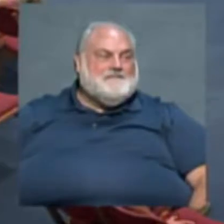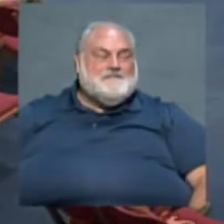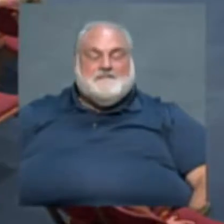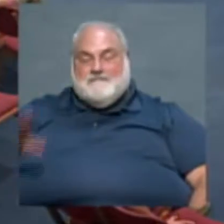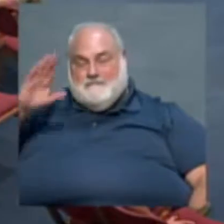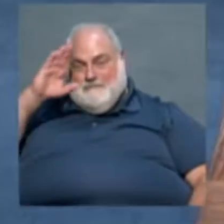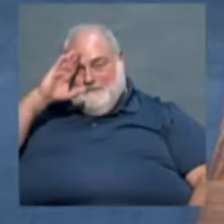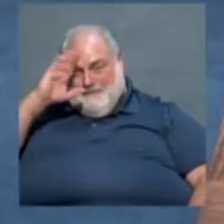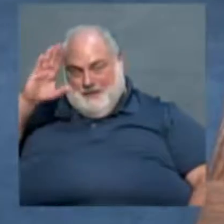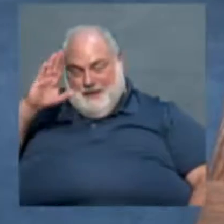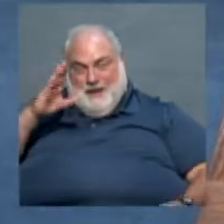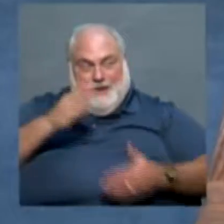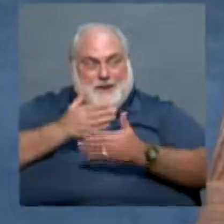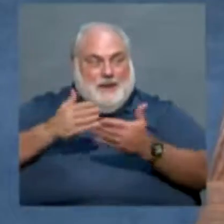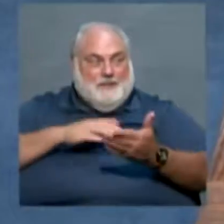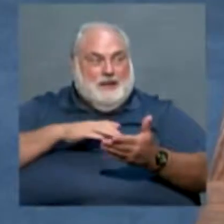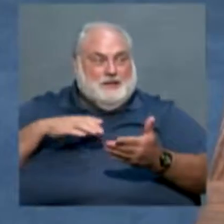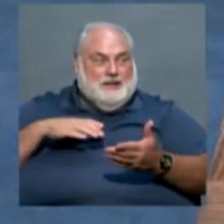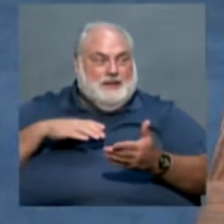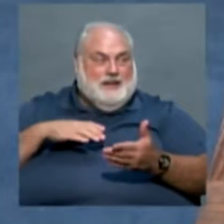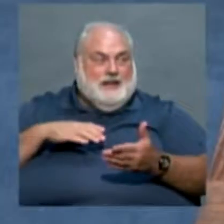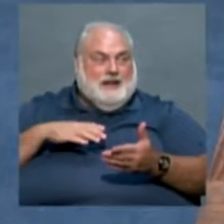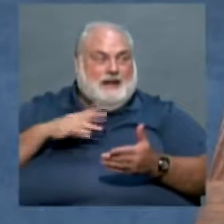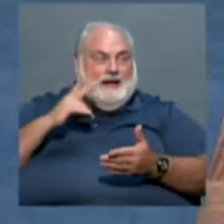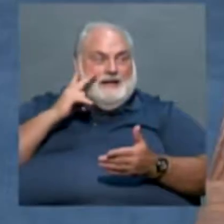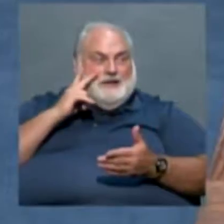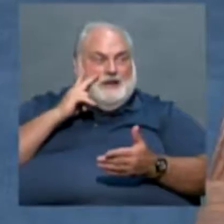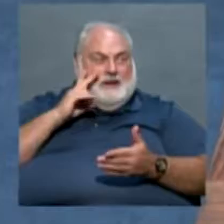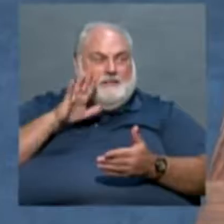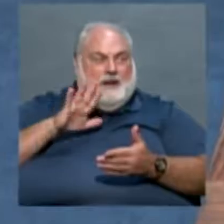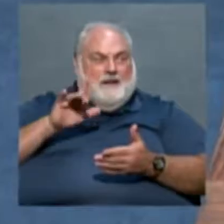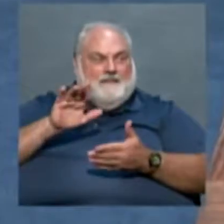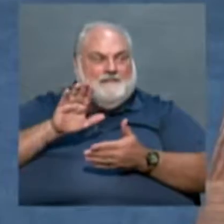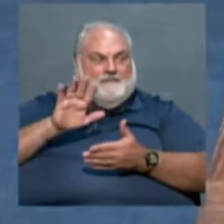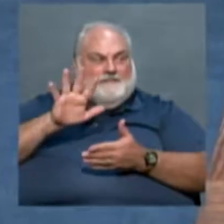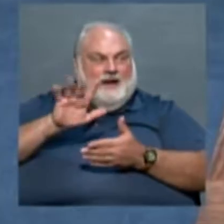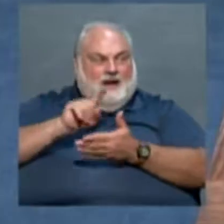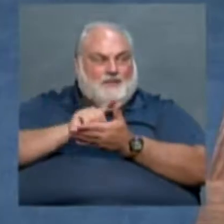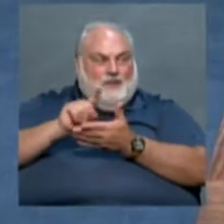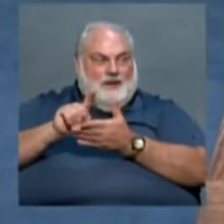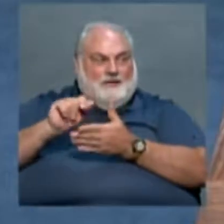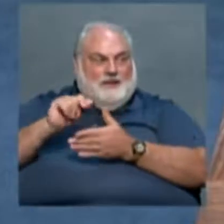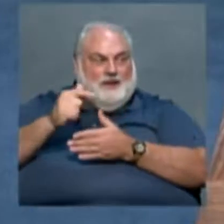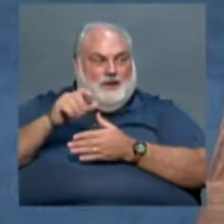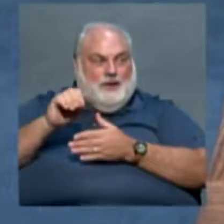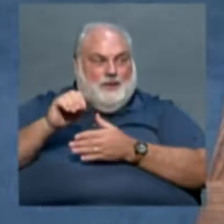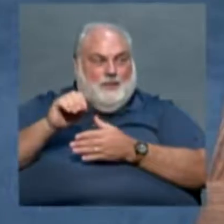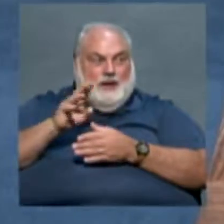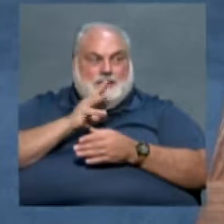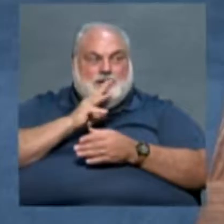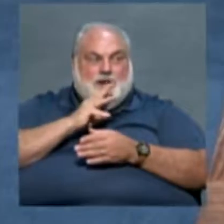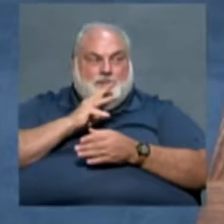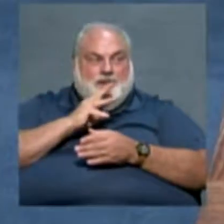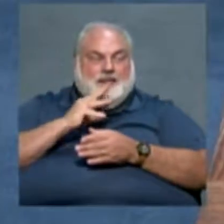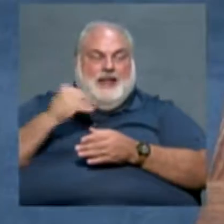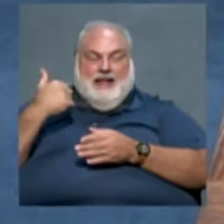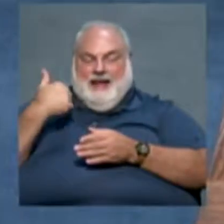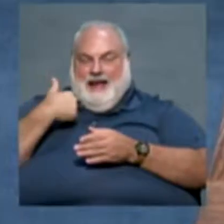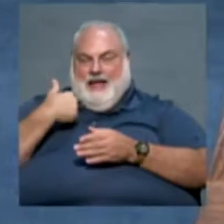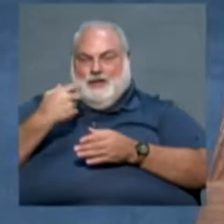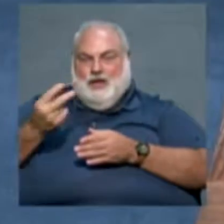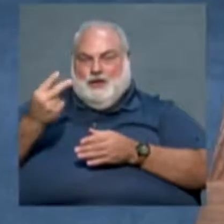Hello again, members of the commission. I saw you about, I think, 5 weeks ago when we talked about those last 2 lots in the